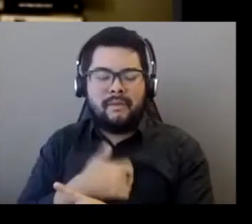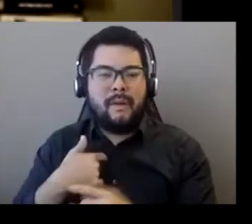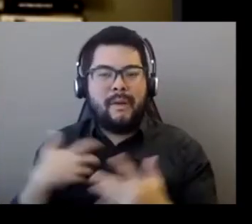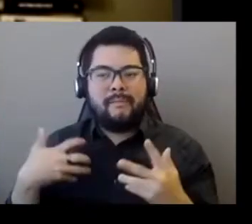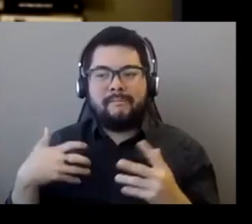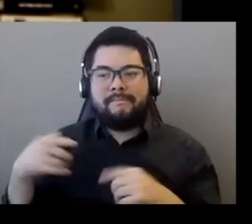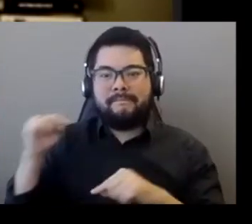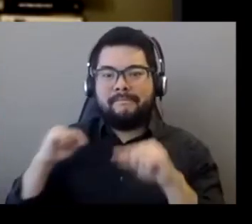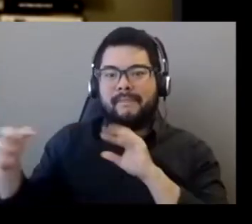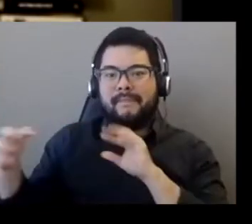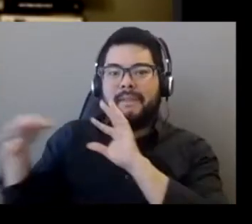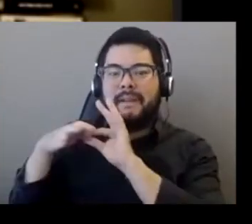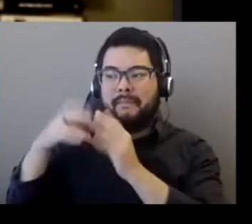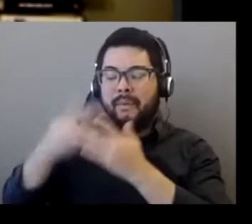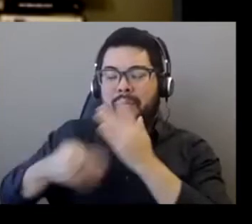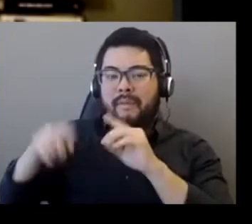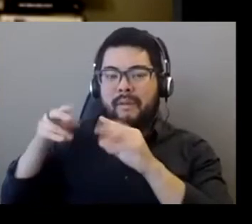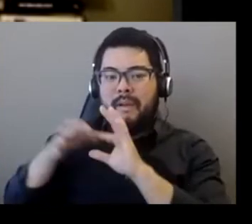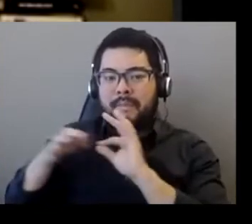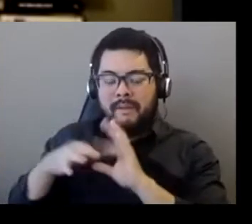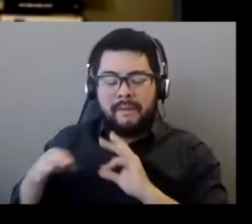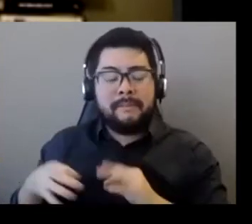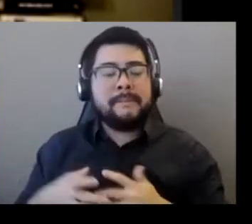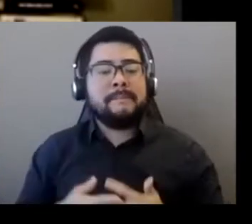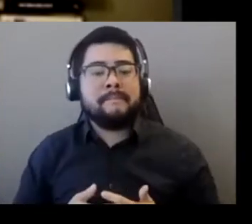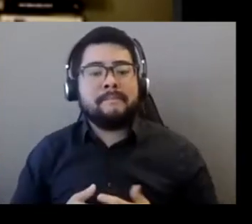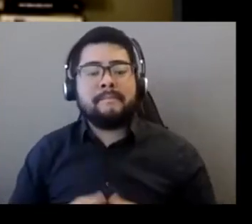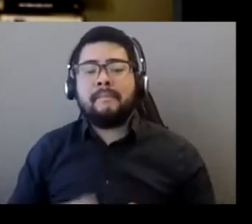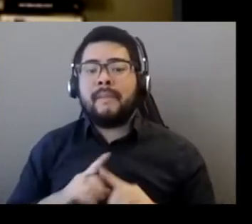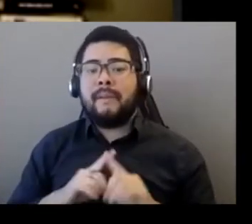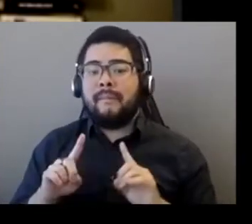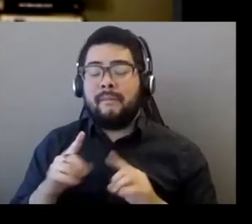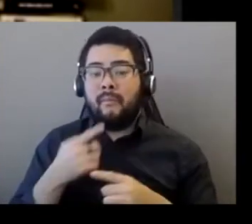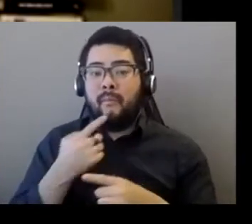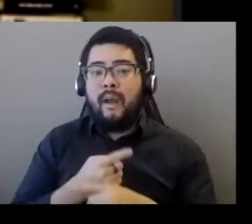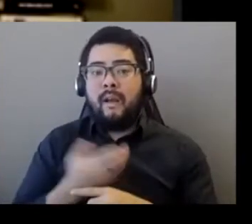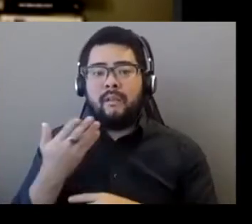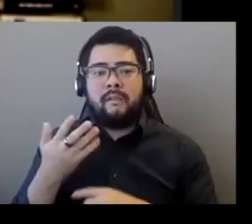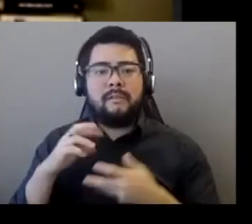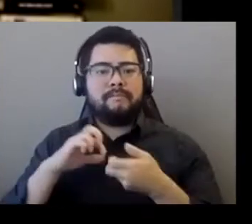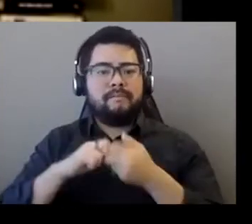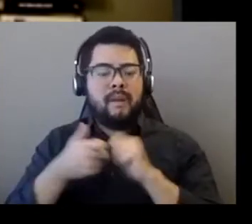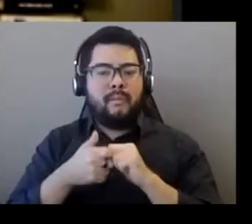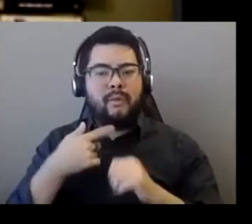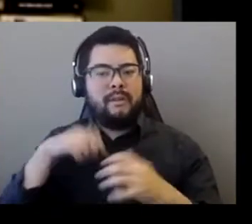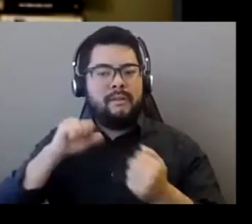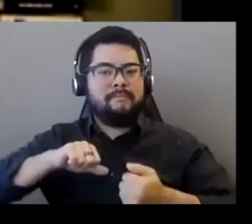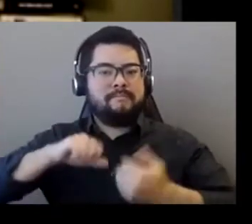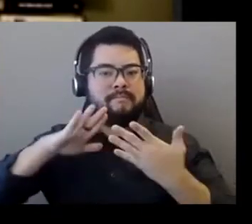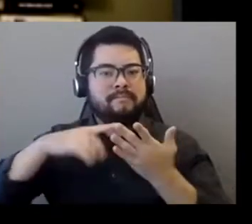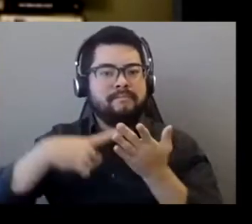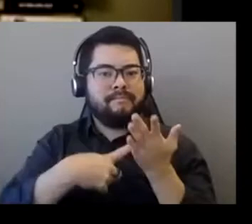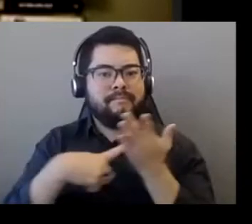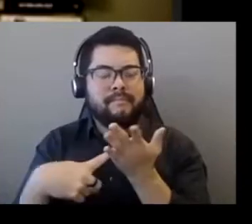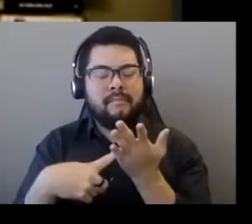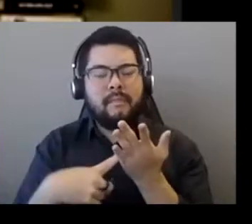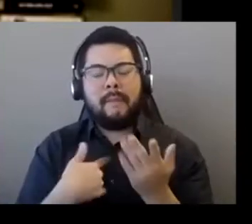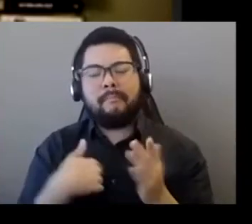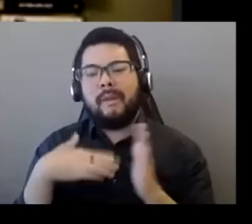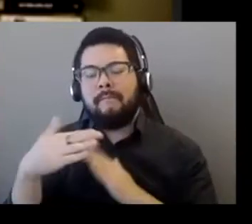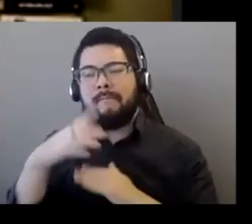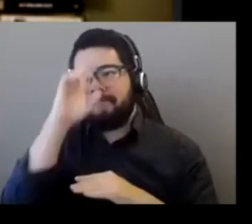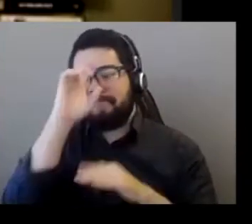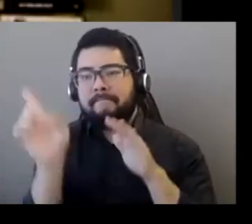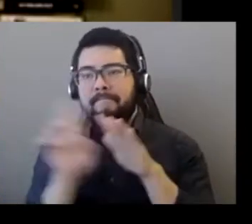two. Yes, there is an issue that we should confront directly, which is something that, you know, I'm thinking a lot about, which